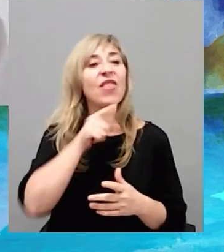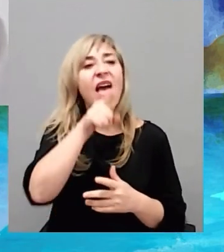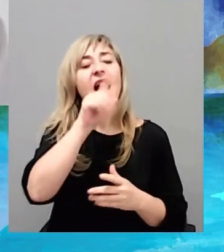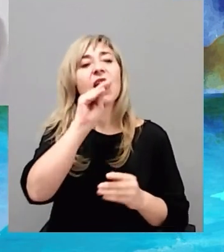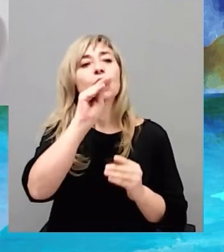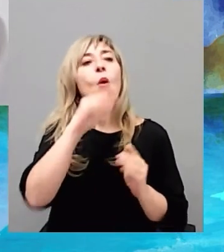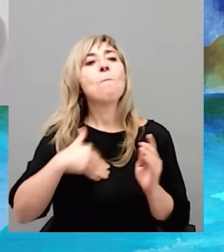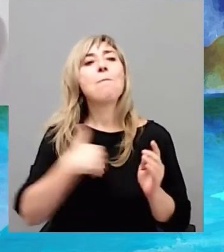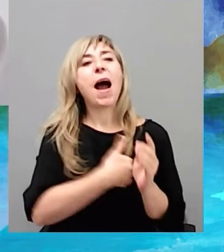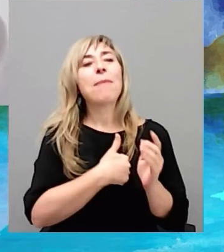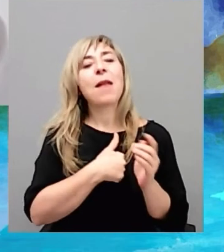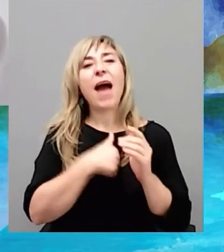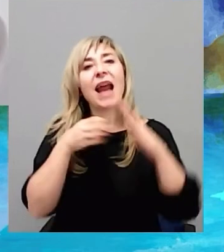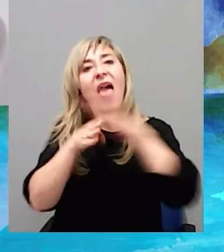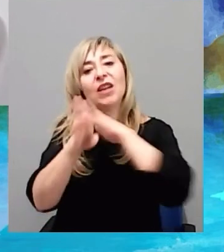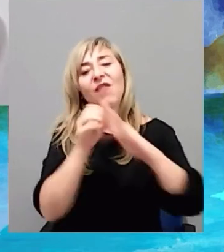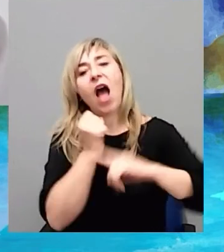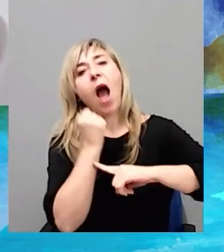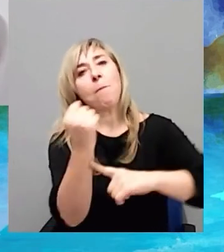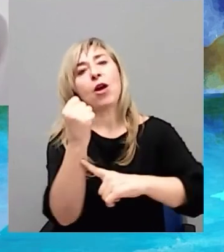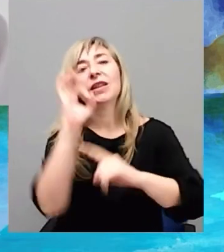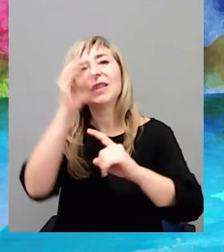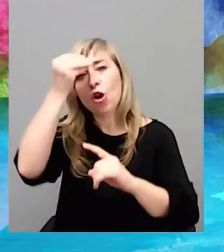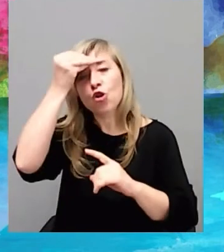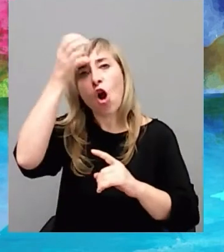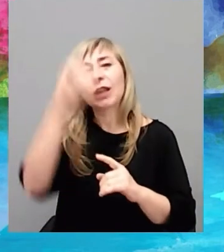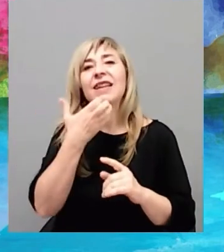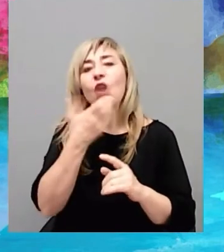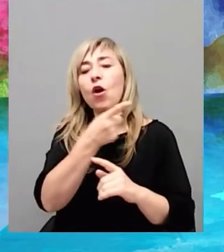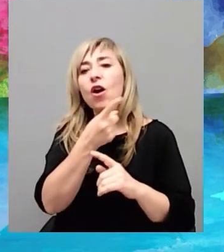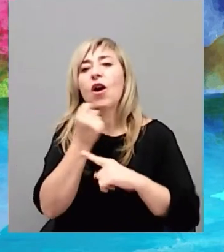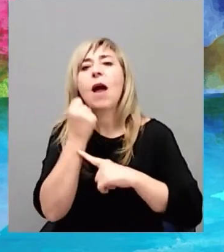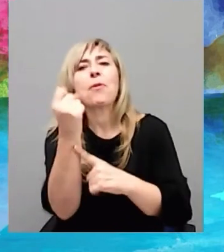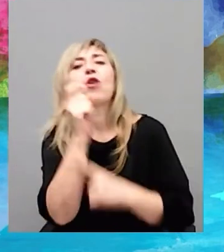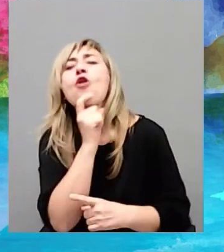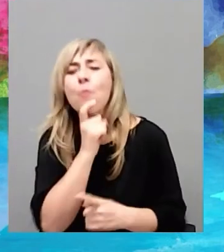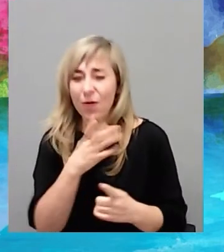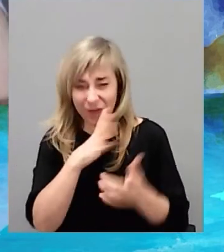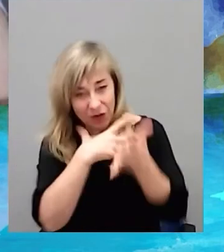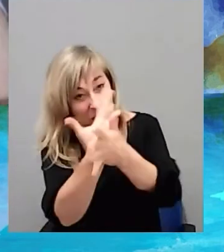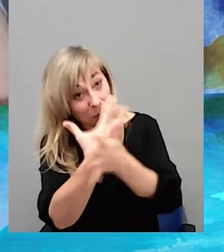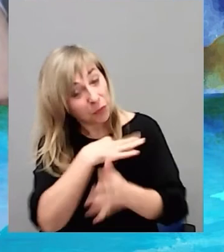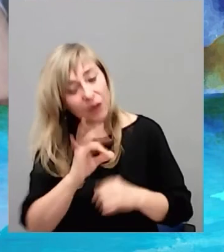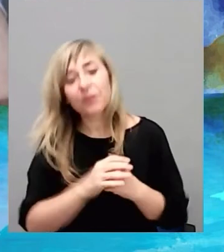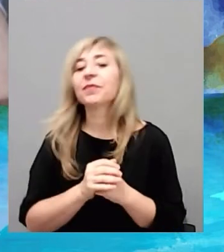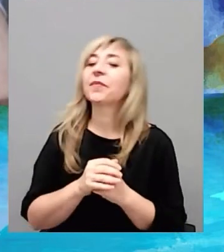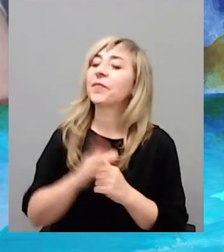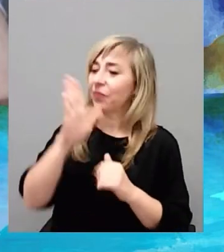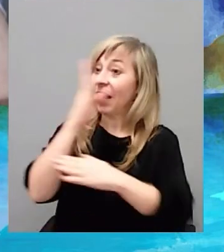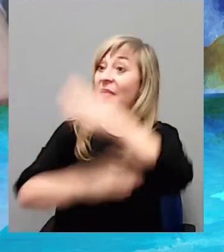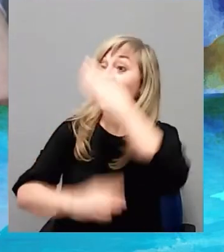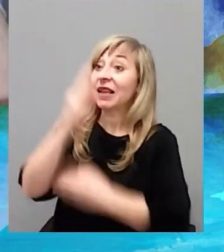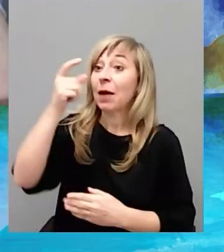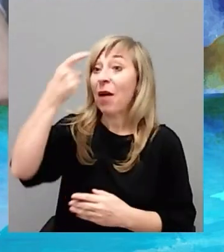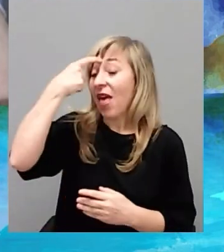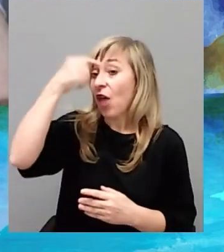cognitive perspective? Could you explain that to us? Bien, la discapacidad cognitiva es